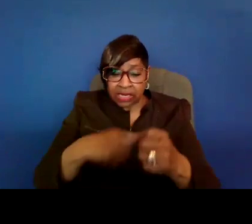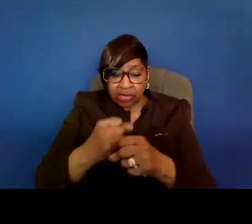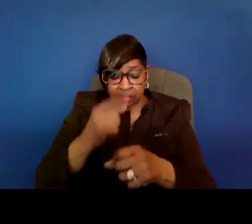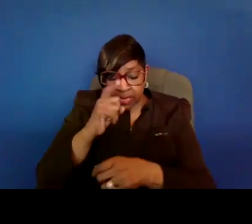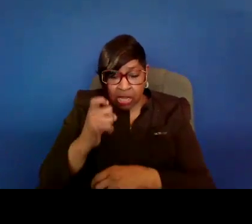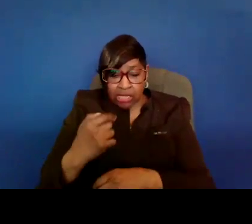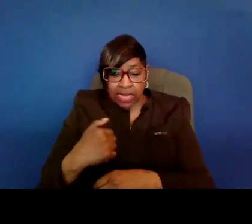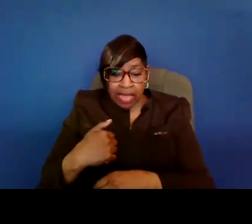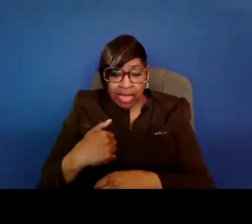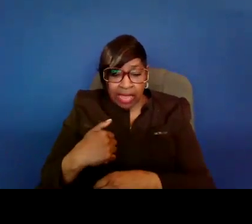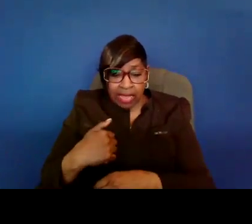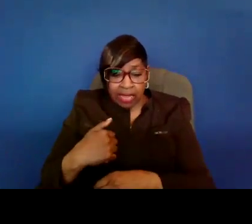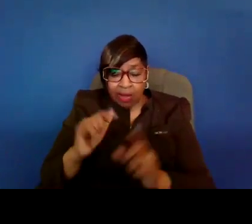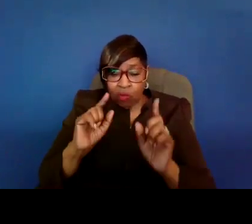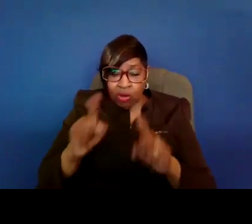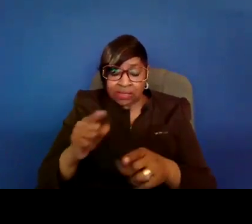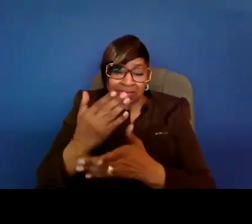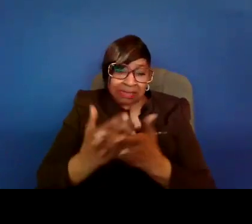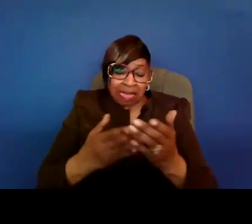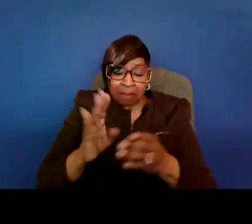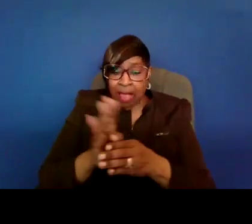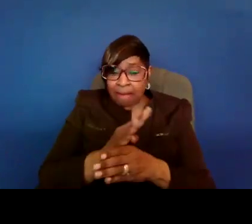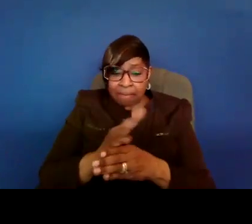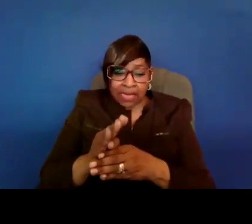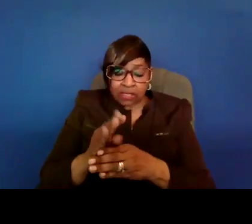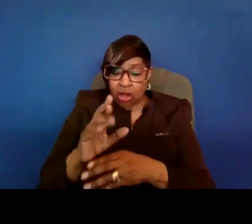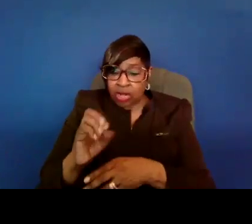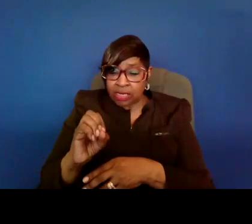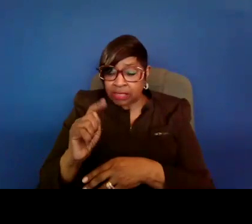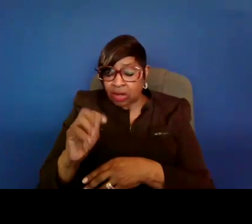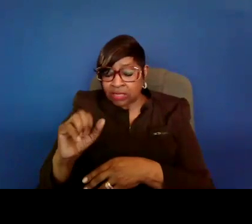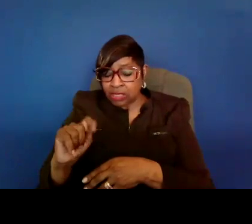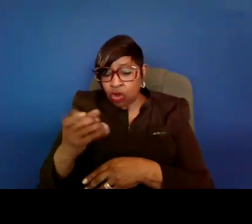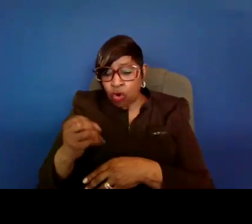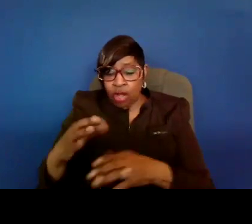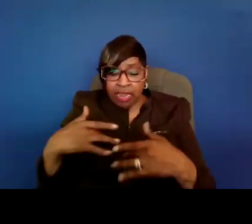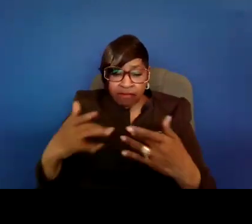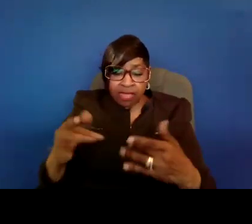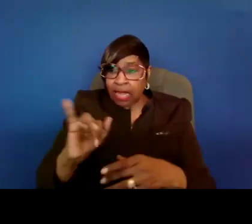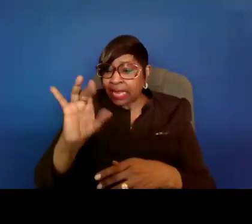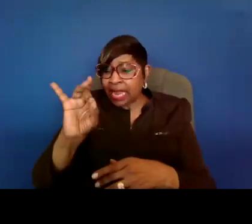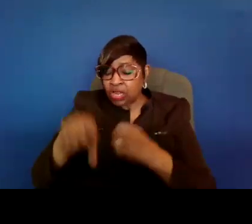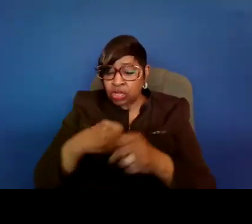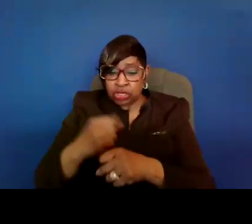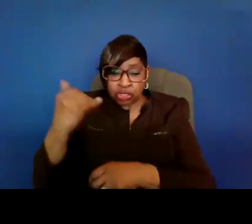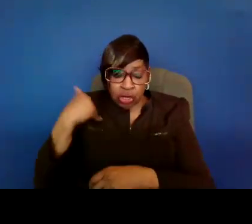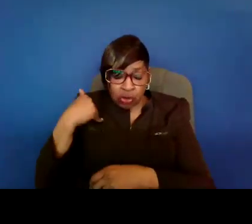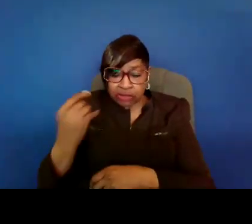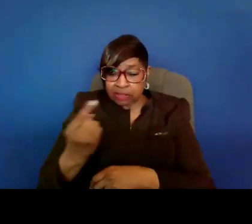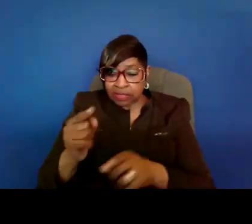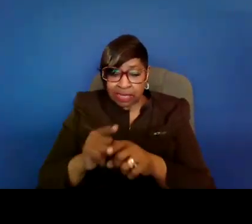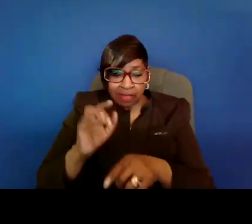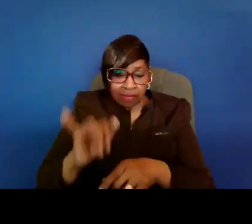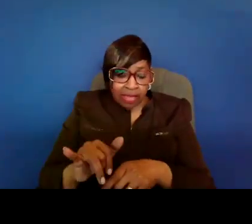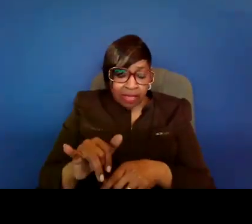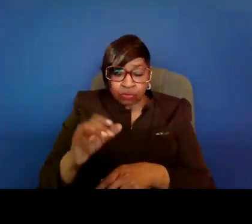I, went to some business retreat or event like 8 years ago or something like that. Right. So